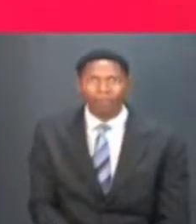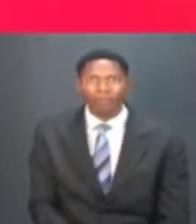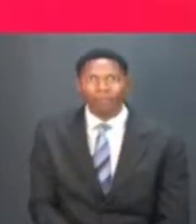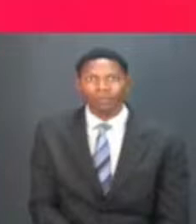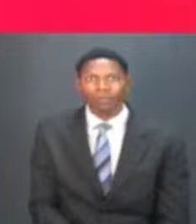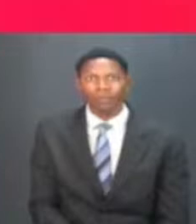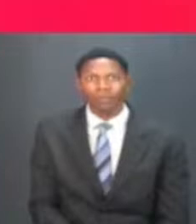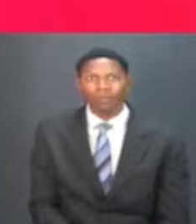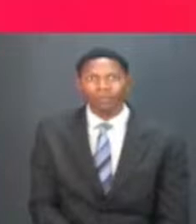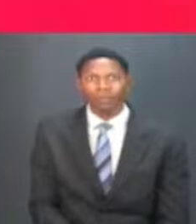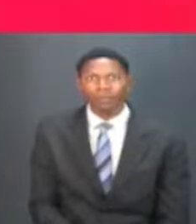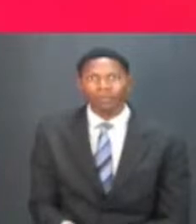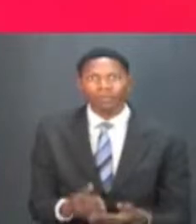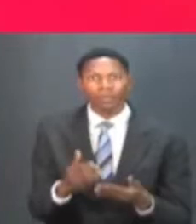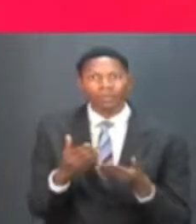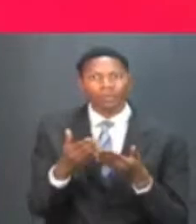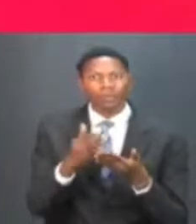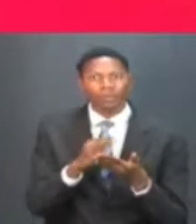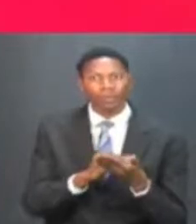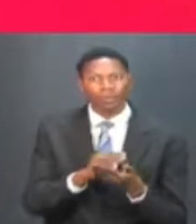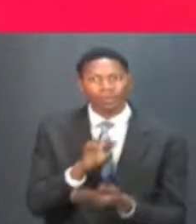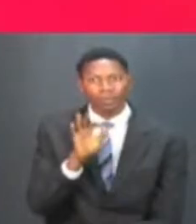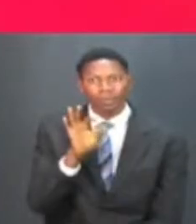We go back to page 9.